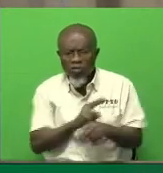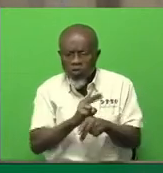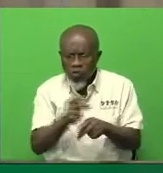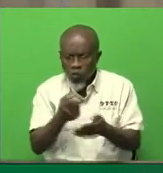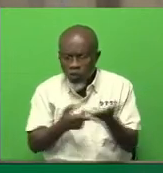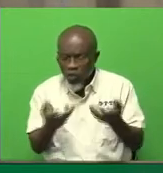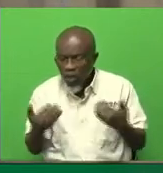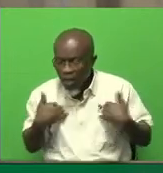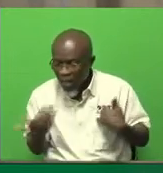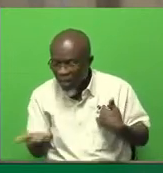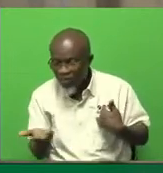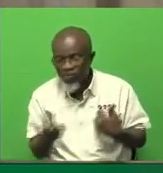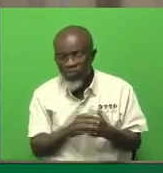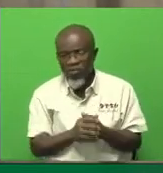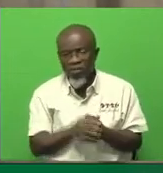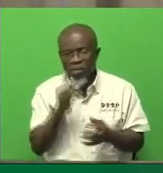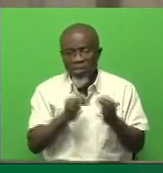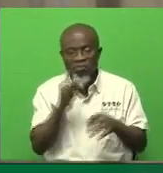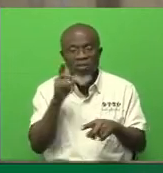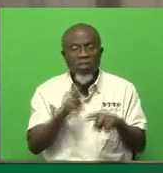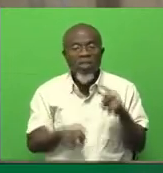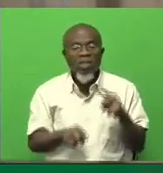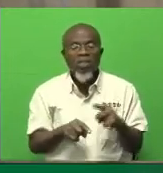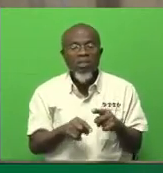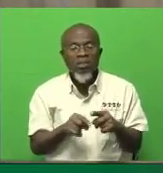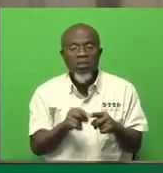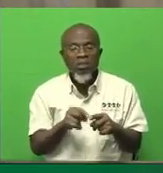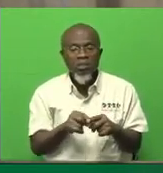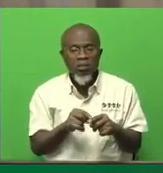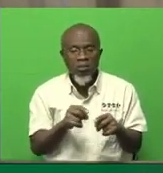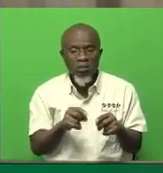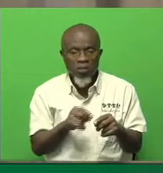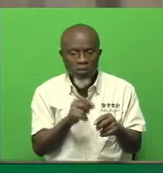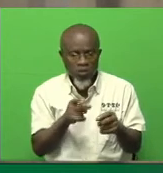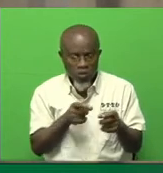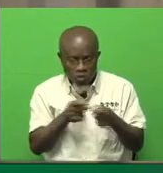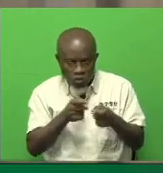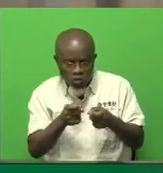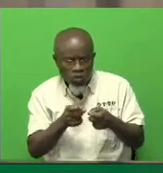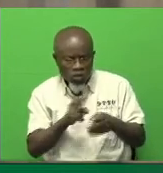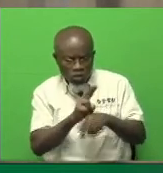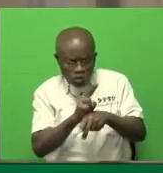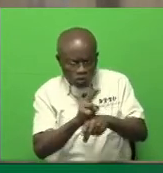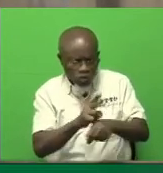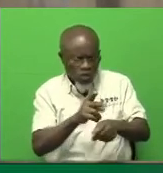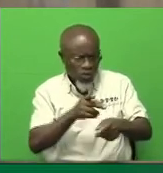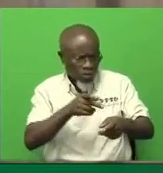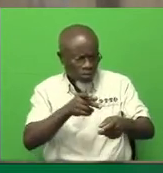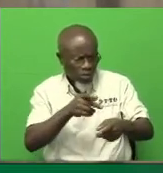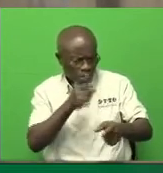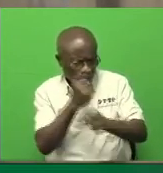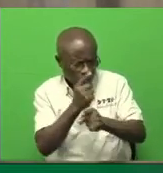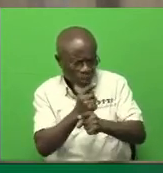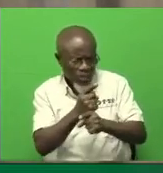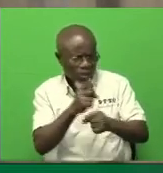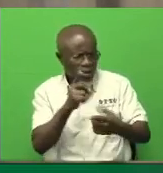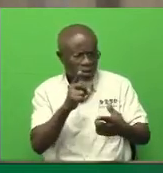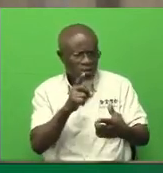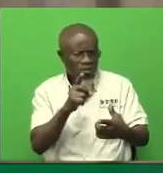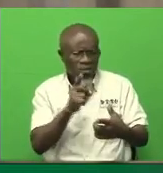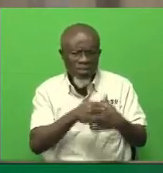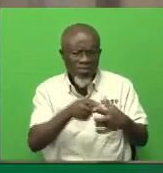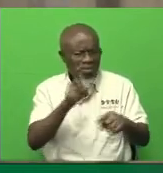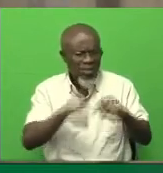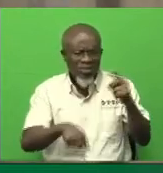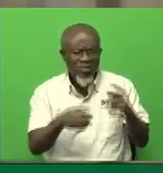to be complaining about where the money is and why we don't have this and we don't have that you know you ignore things you